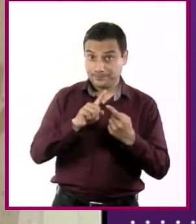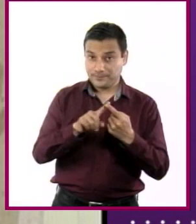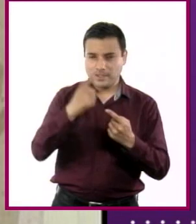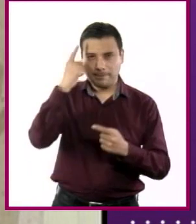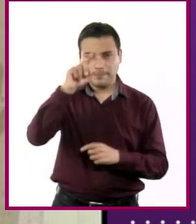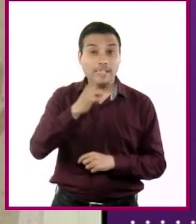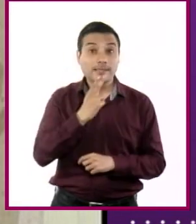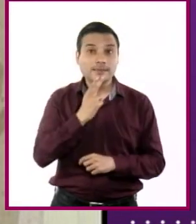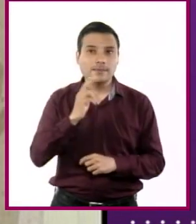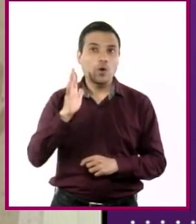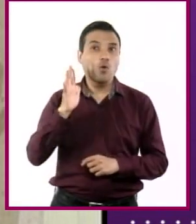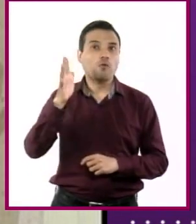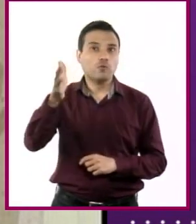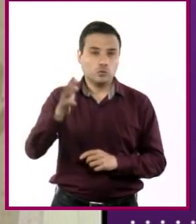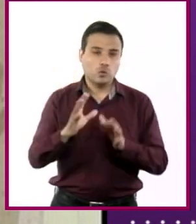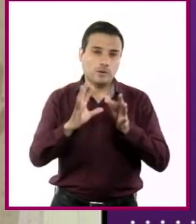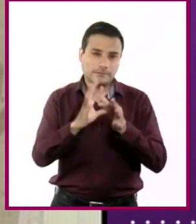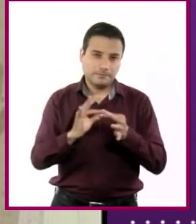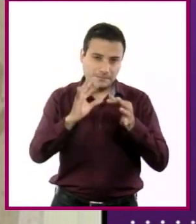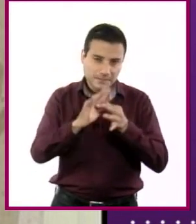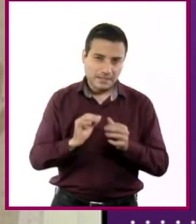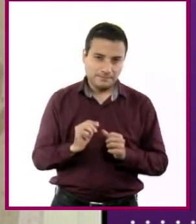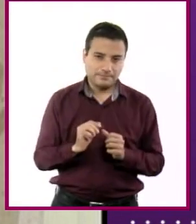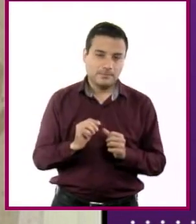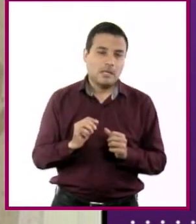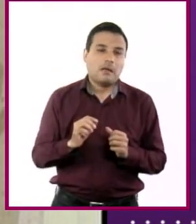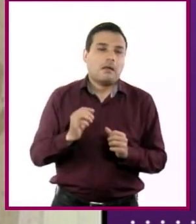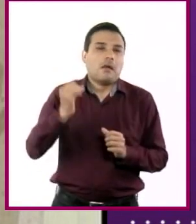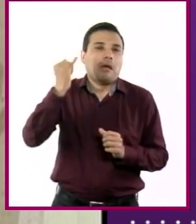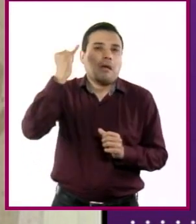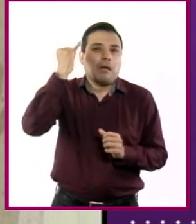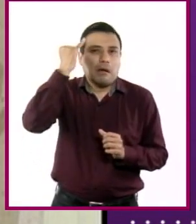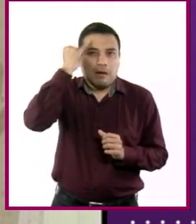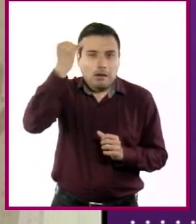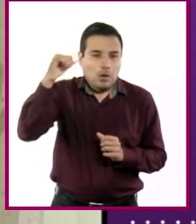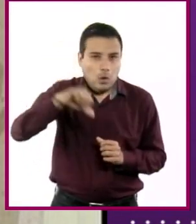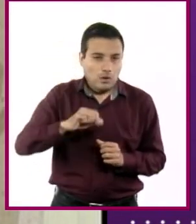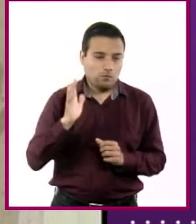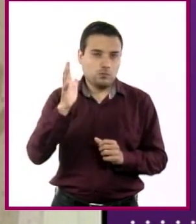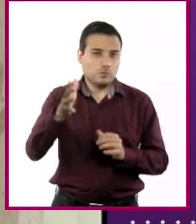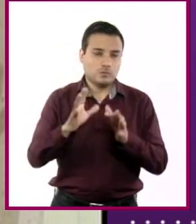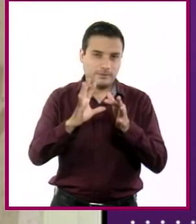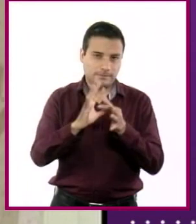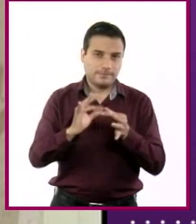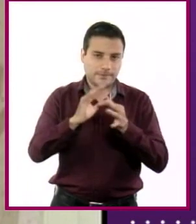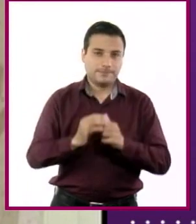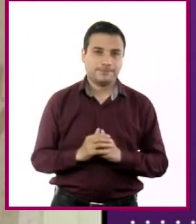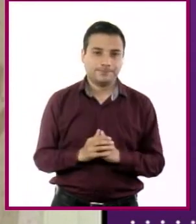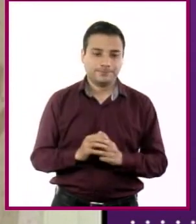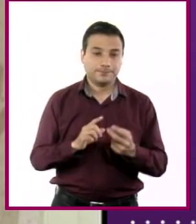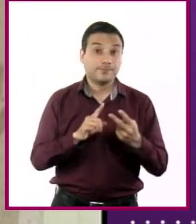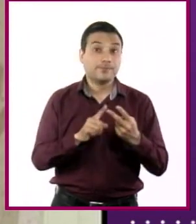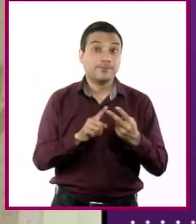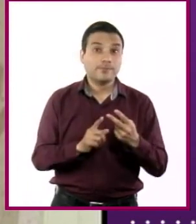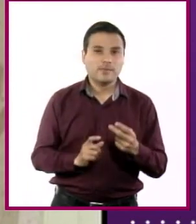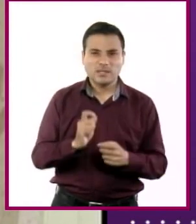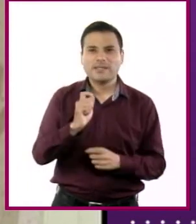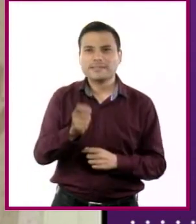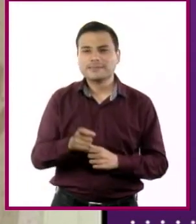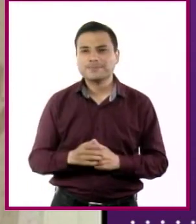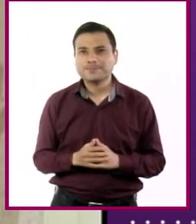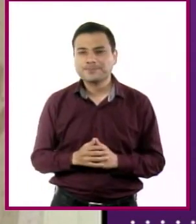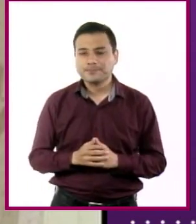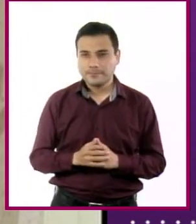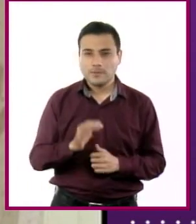para hablar de predicciones y de planes que se nos ocurren de forma inesperada, en el momento. Y la forma be going to sirve